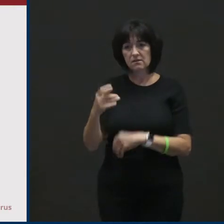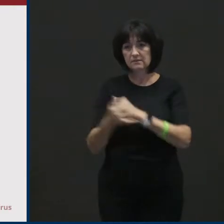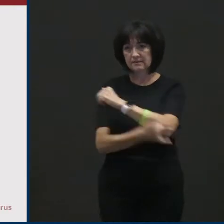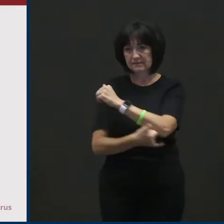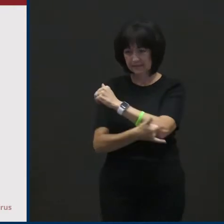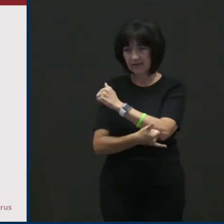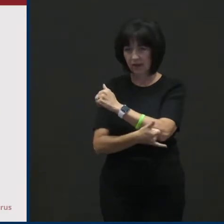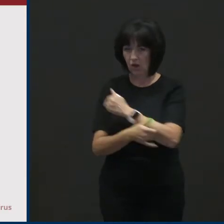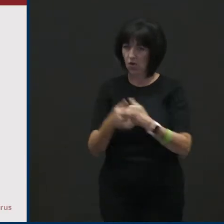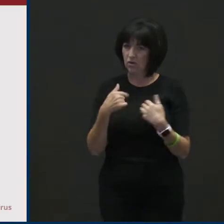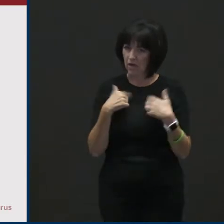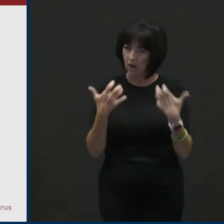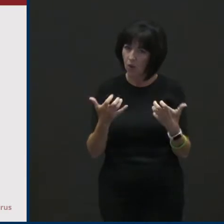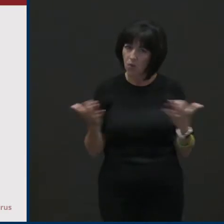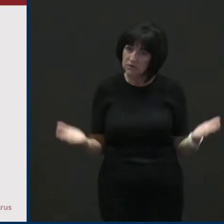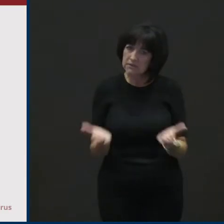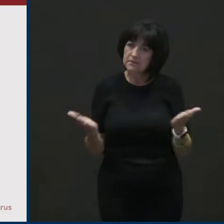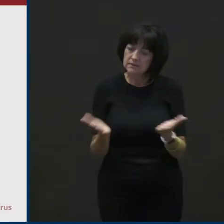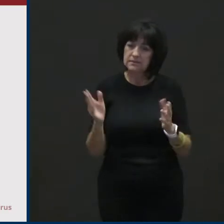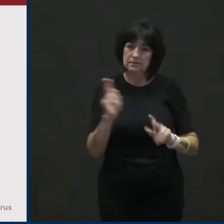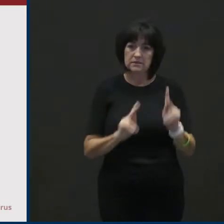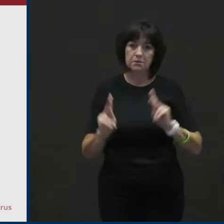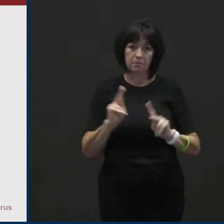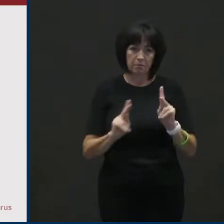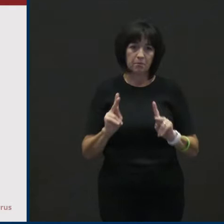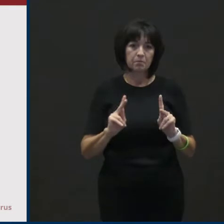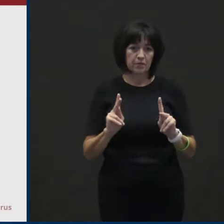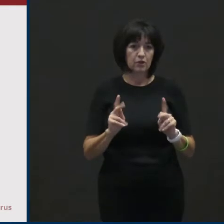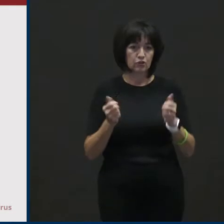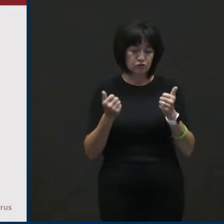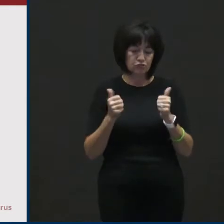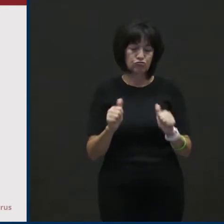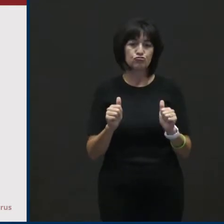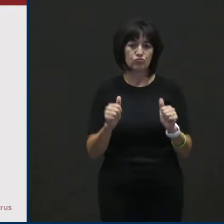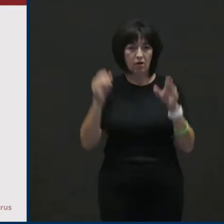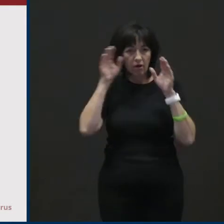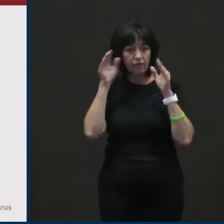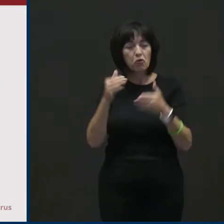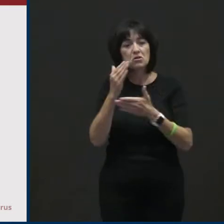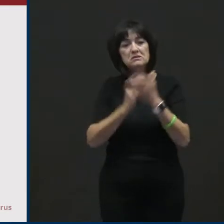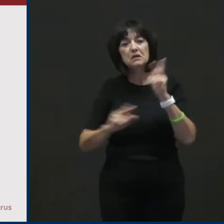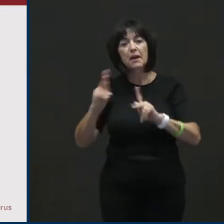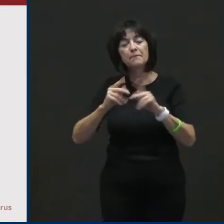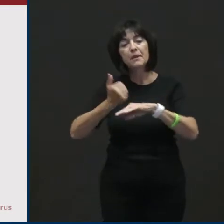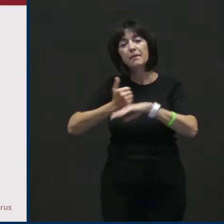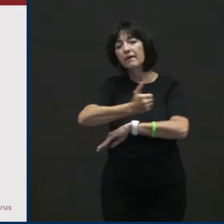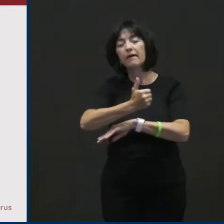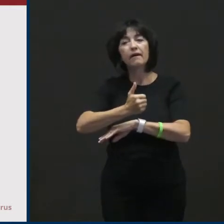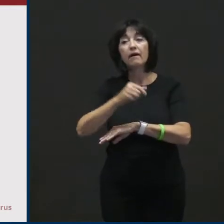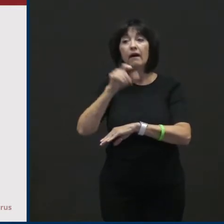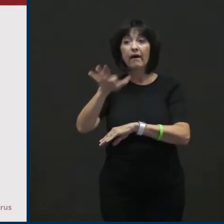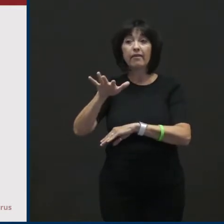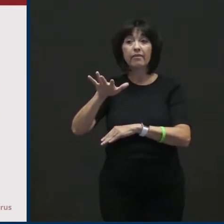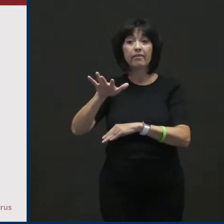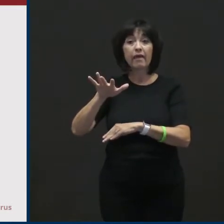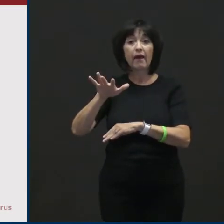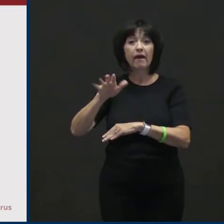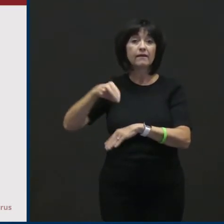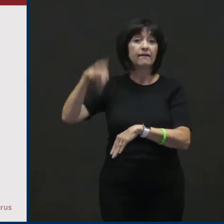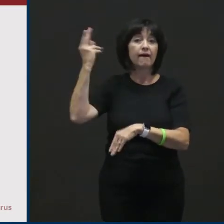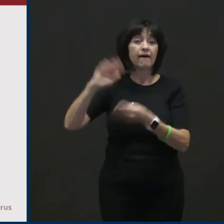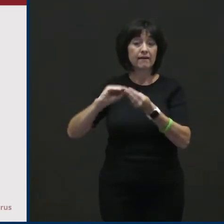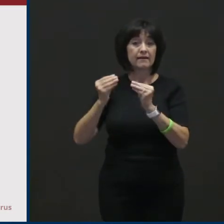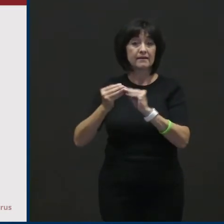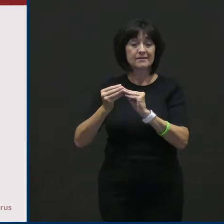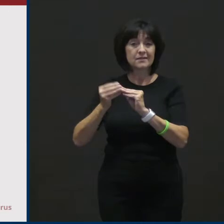do to prevent that. Some of it is a hangover from the poultry outbreak that we had, but we still continue to,